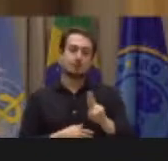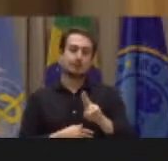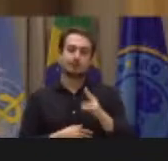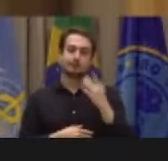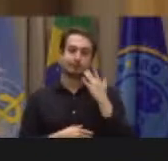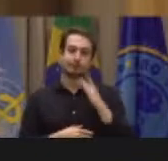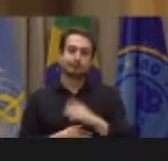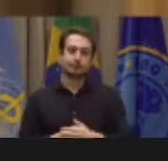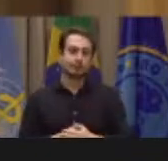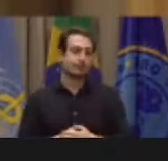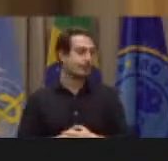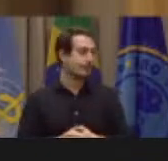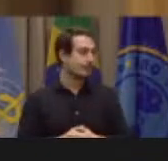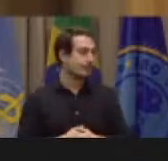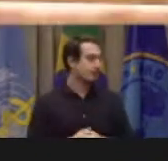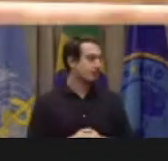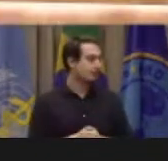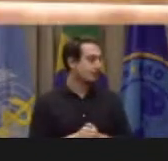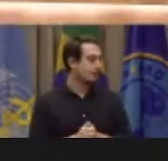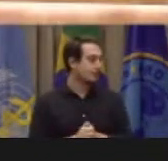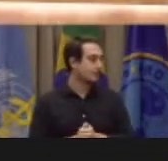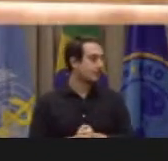remember about the medication.